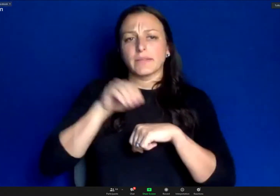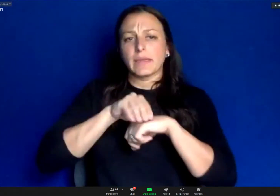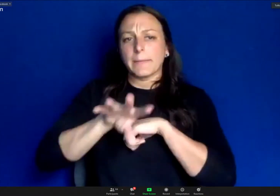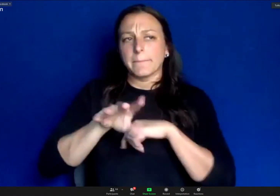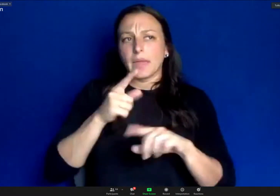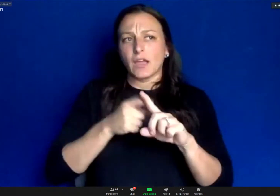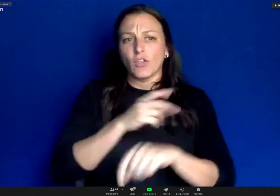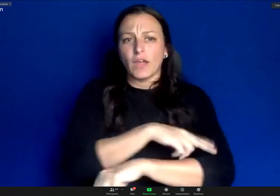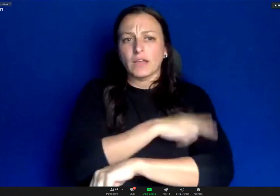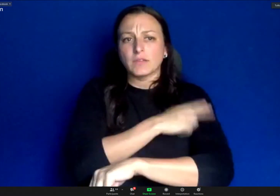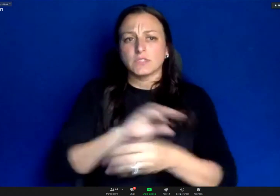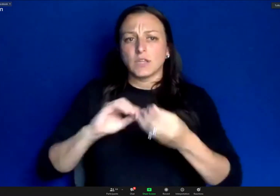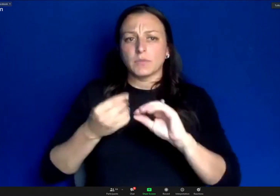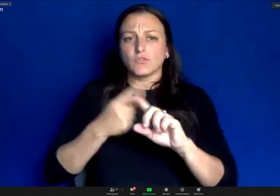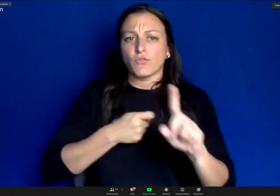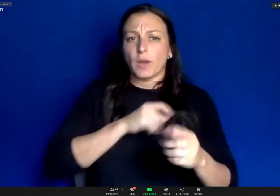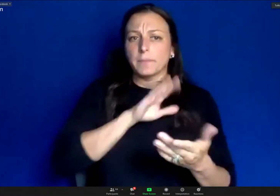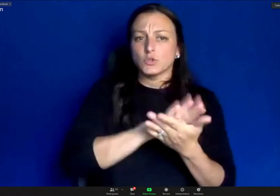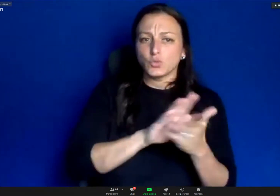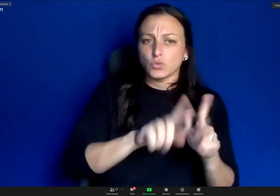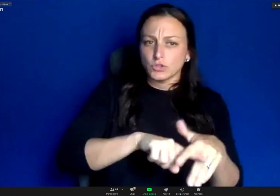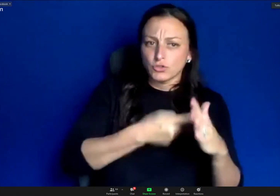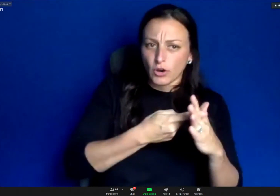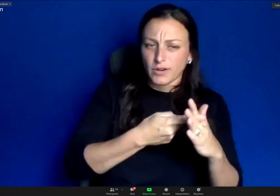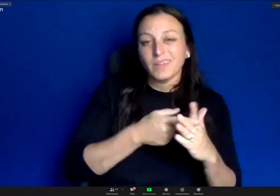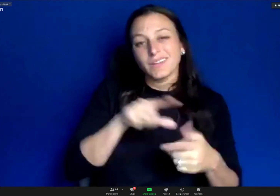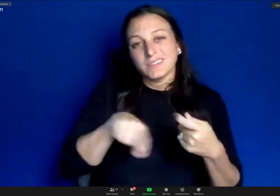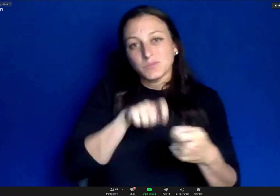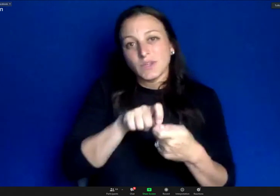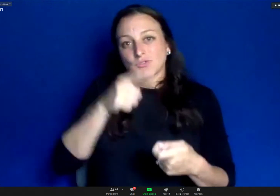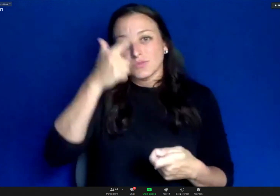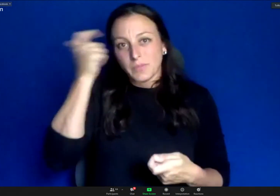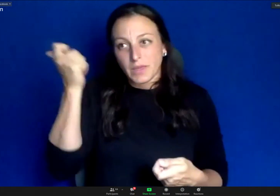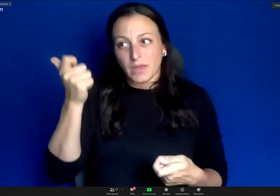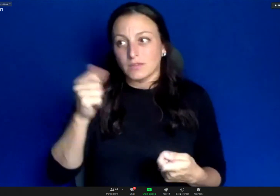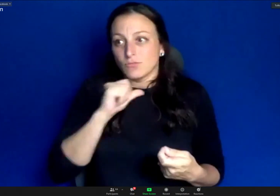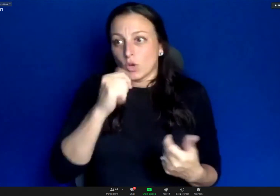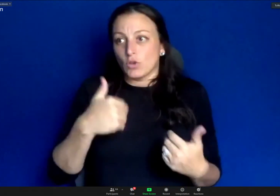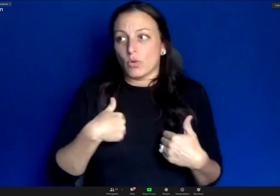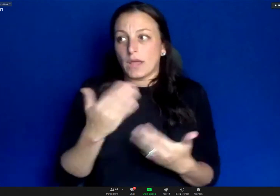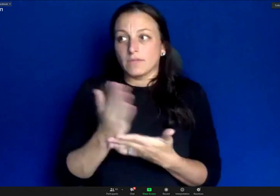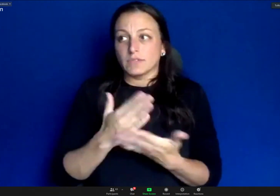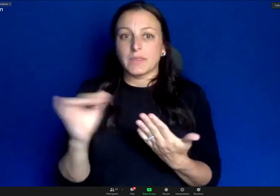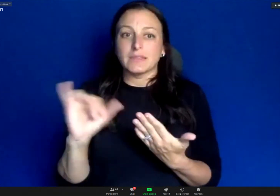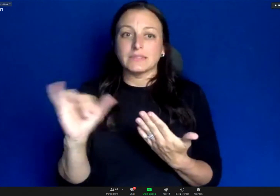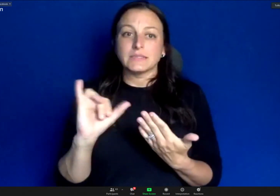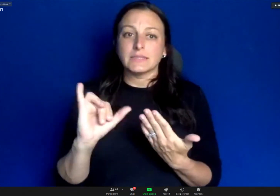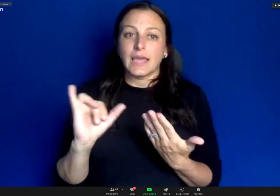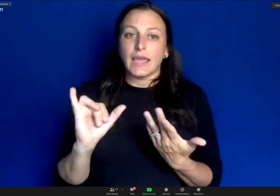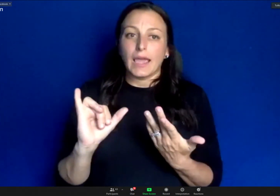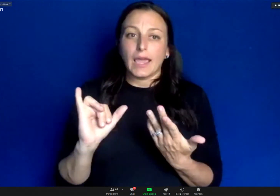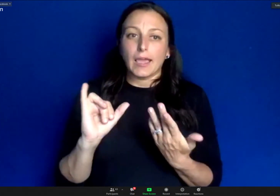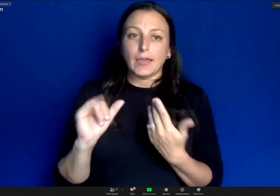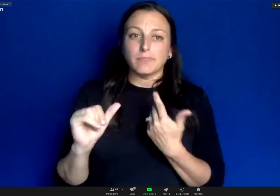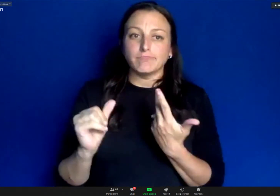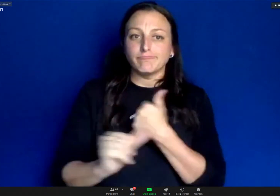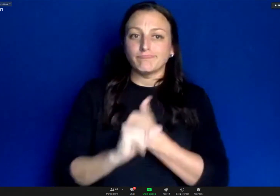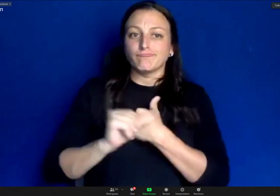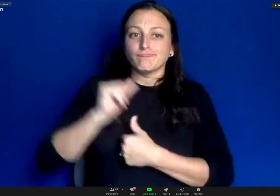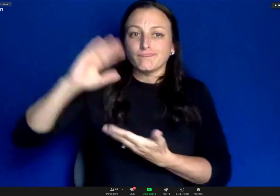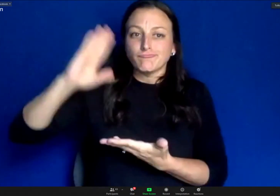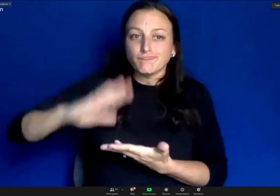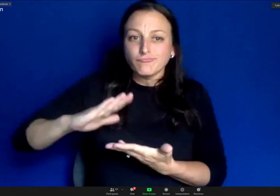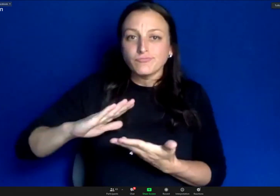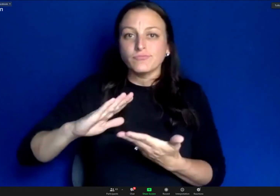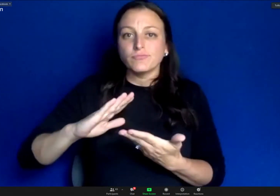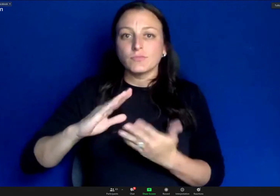be from school starting, particularly given that we don't have some of the same mitigation measures in place as